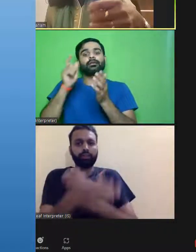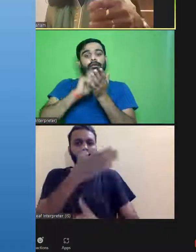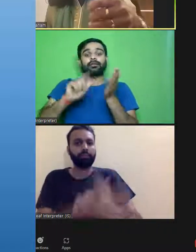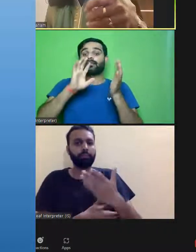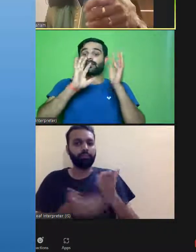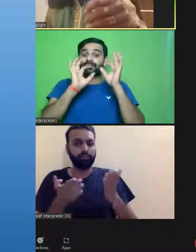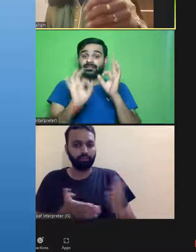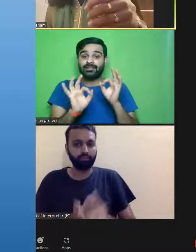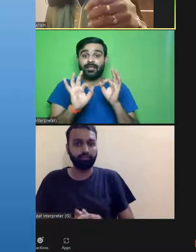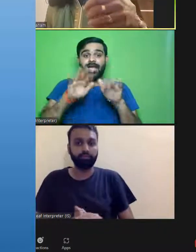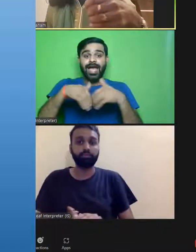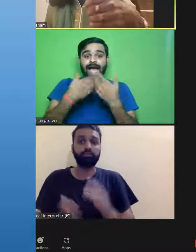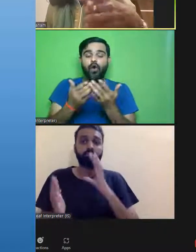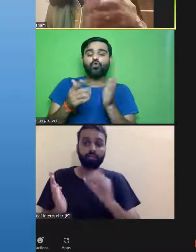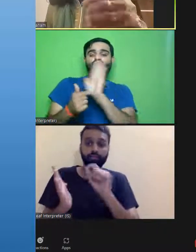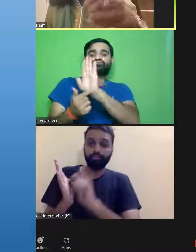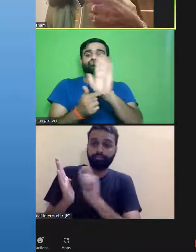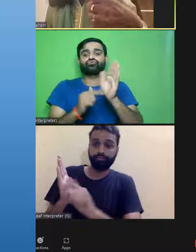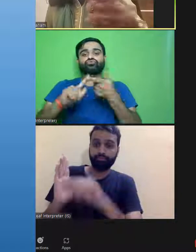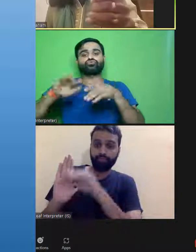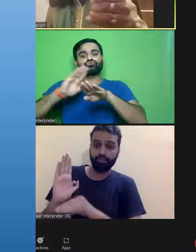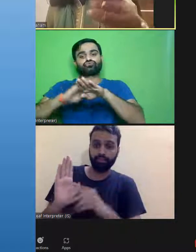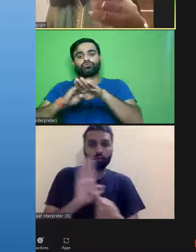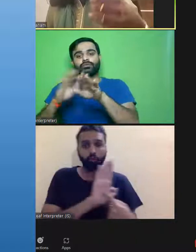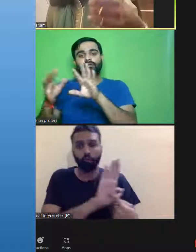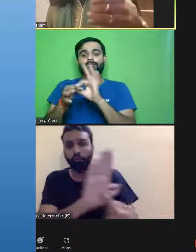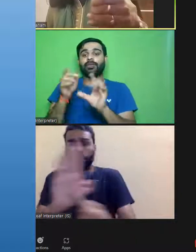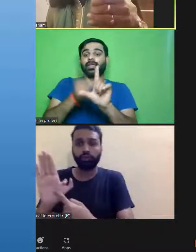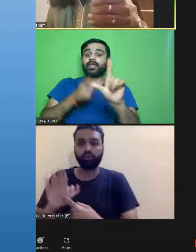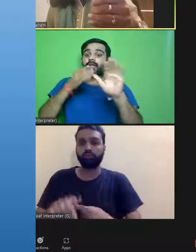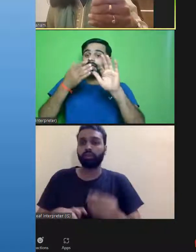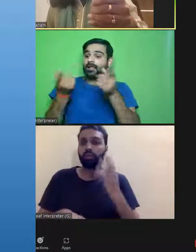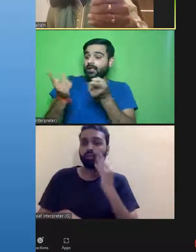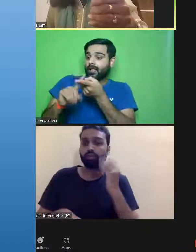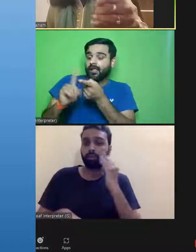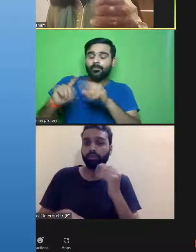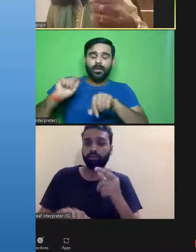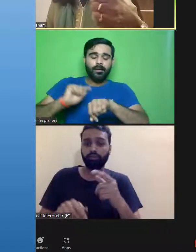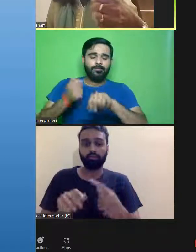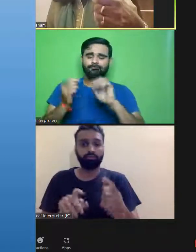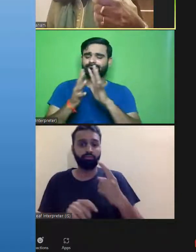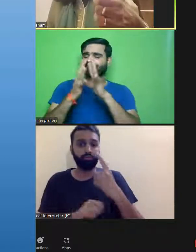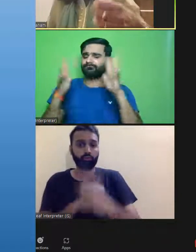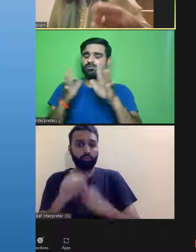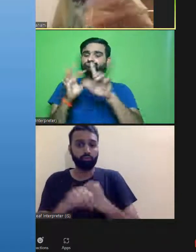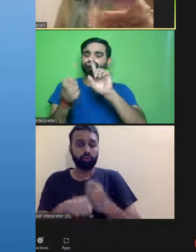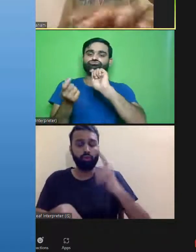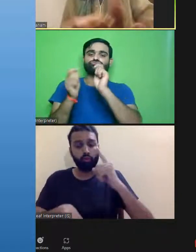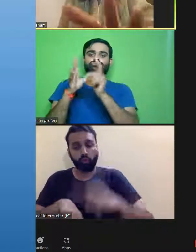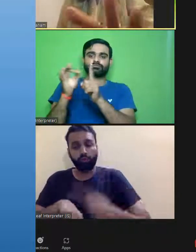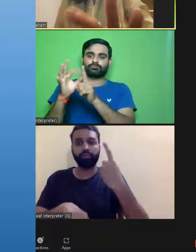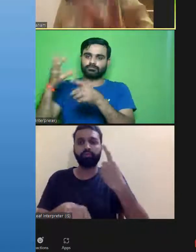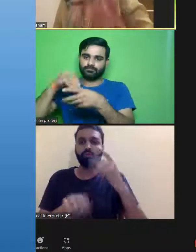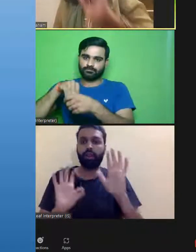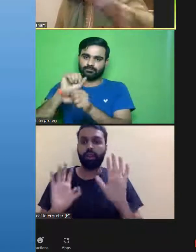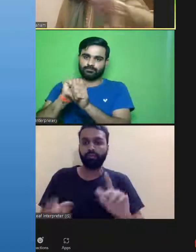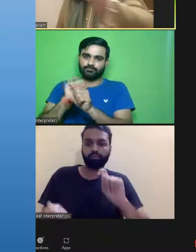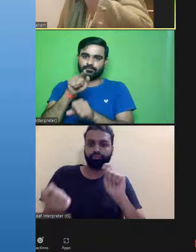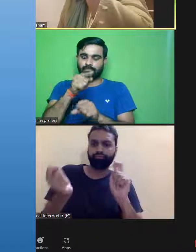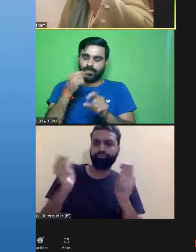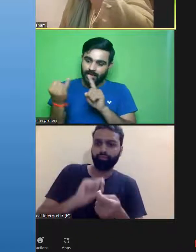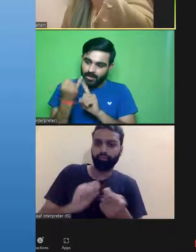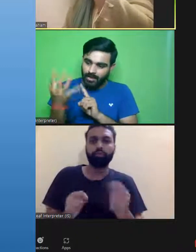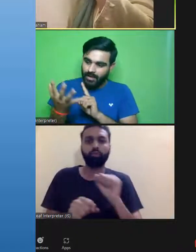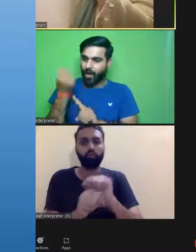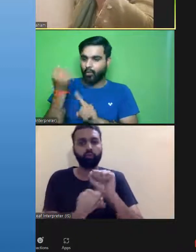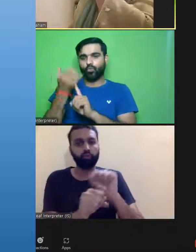actually found from the COSPs, which is annually happening, a big opportunity. And so this is what the findings say,